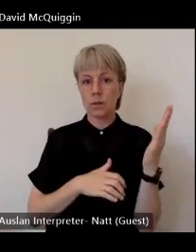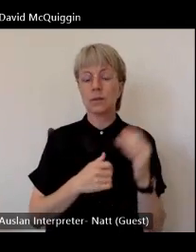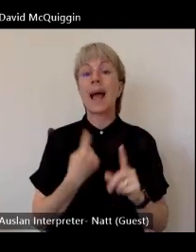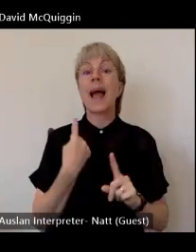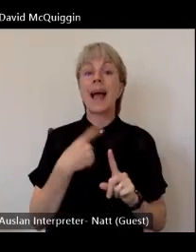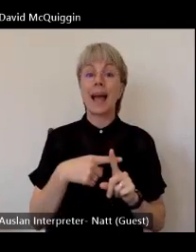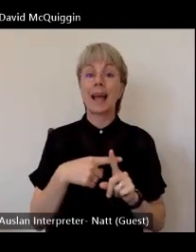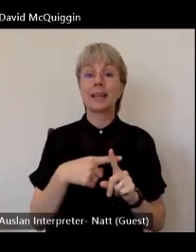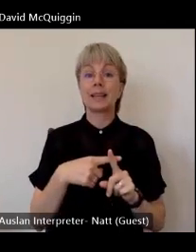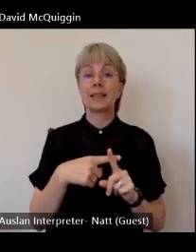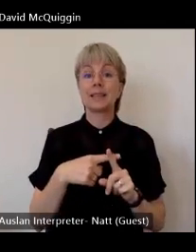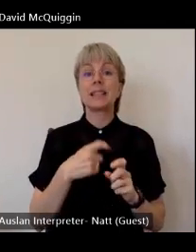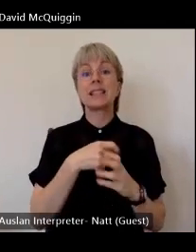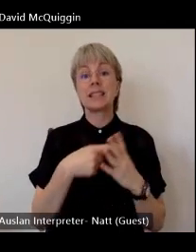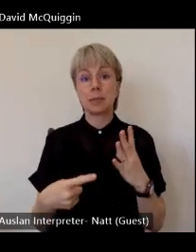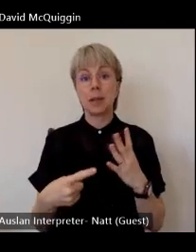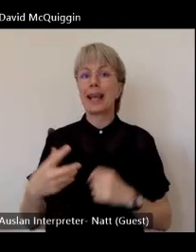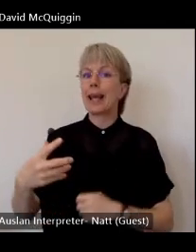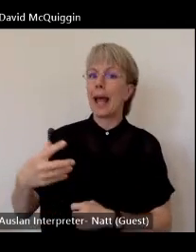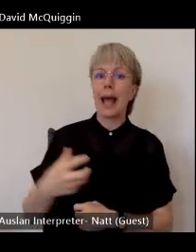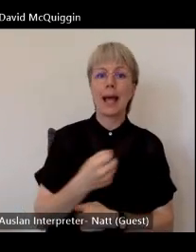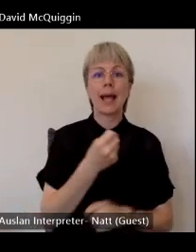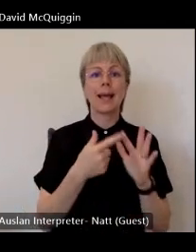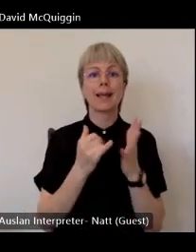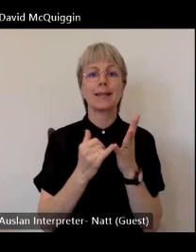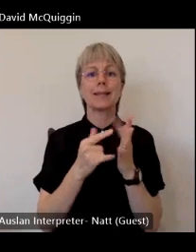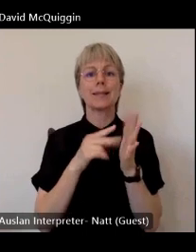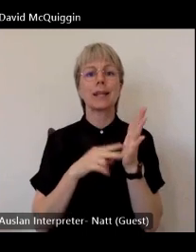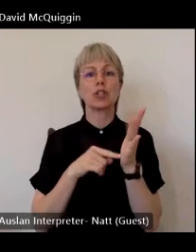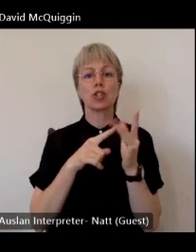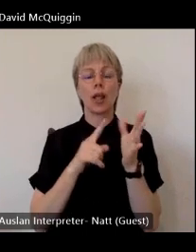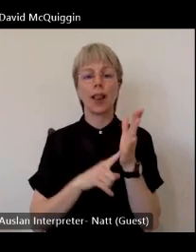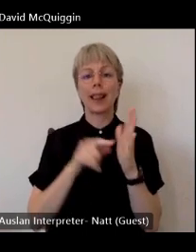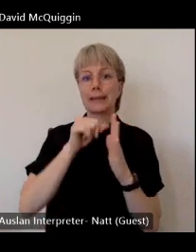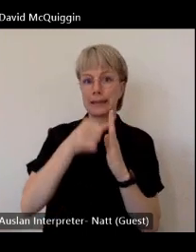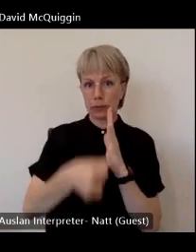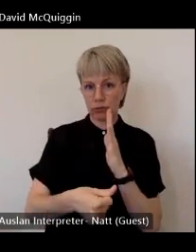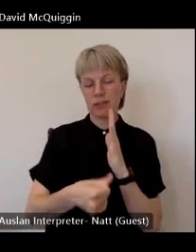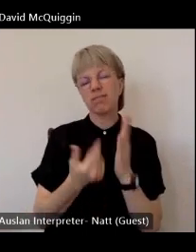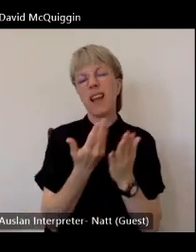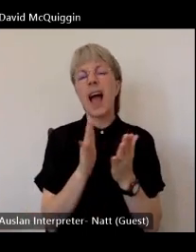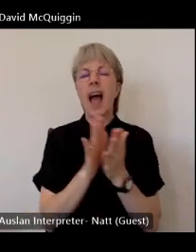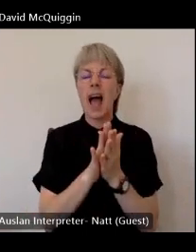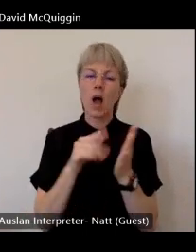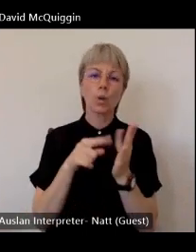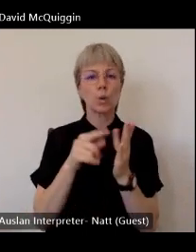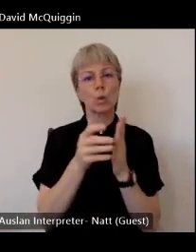Disability Employment Essentials series, which is a series of how-to guides to support employers.